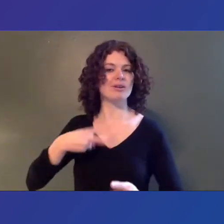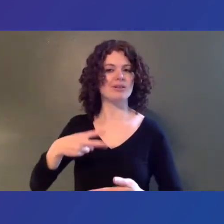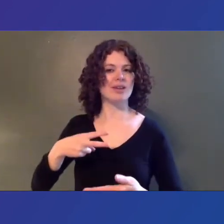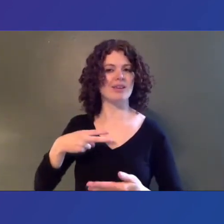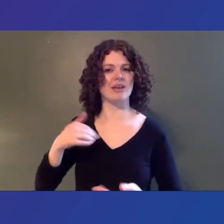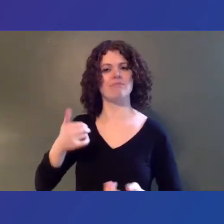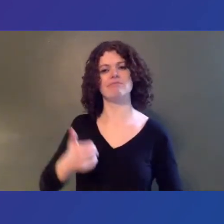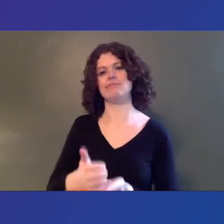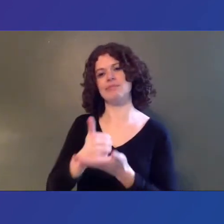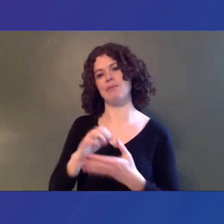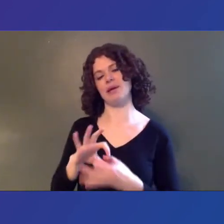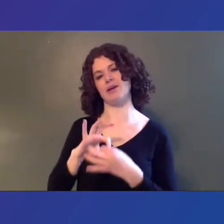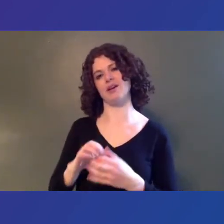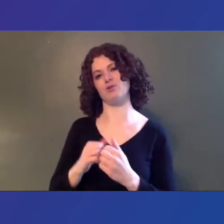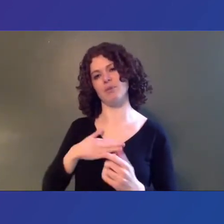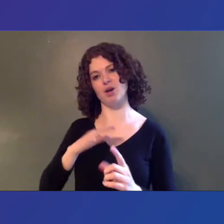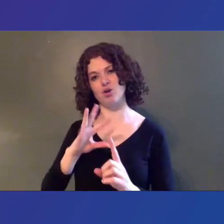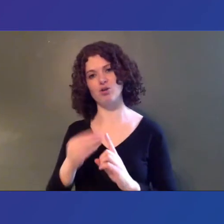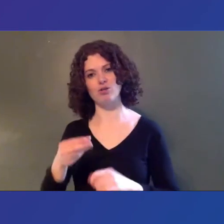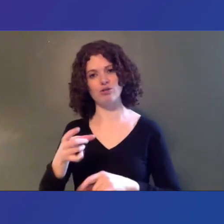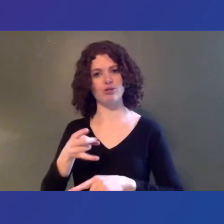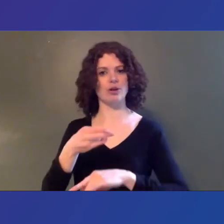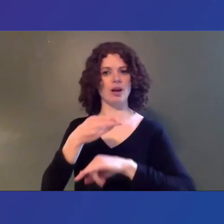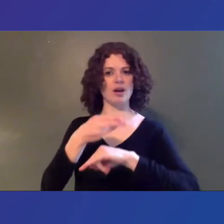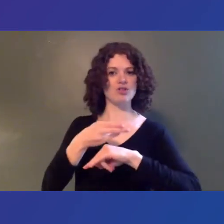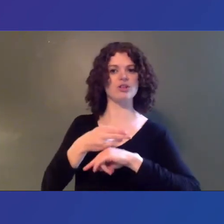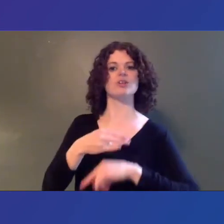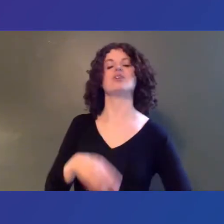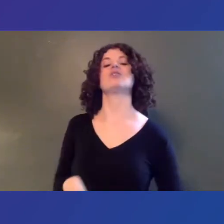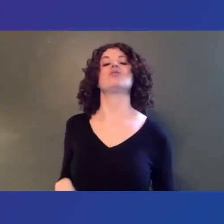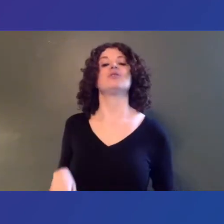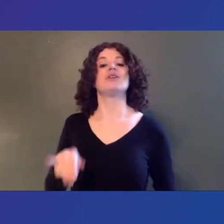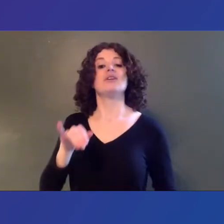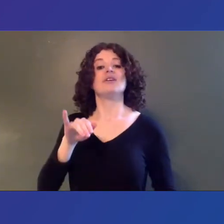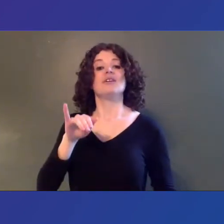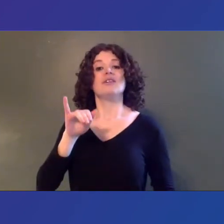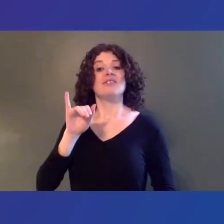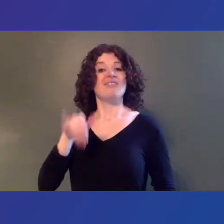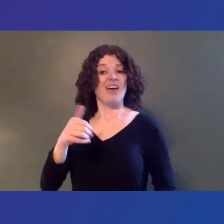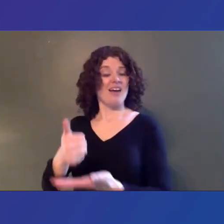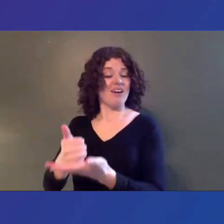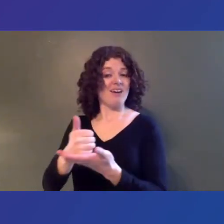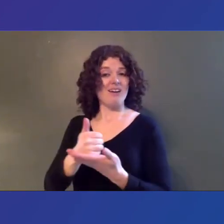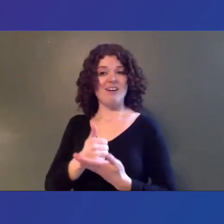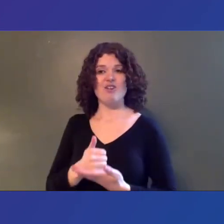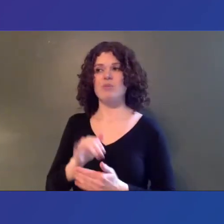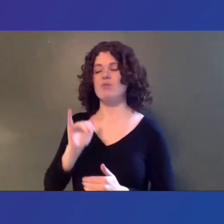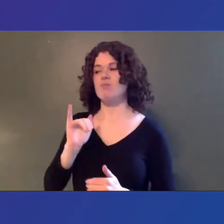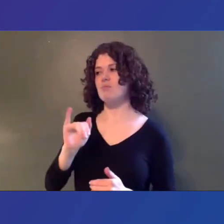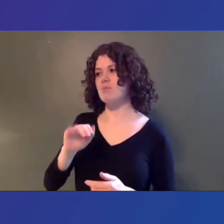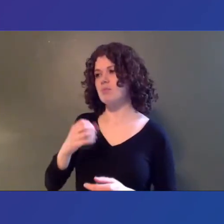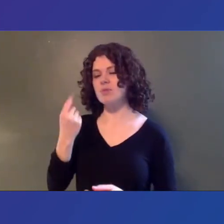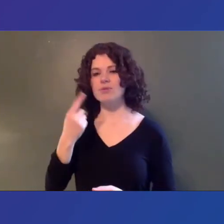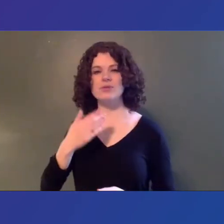getting involved in Caribbean dance in general is what helped me tap into an understanding of myself